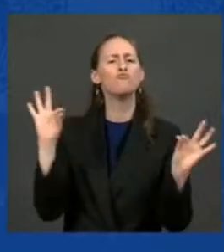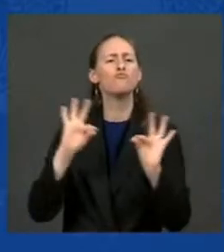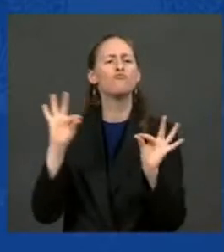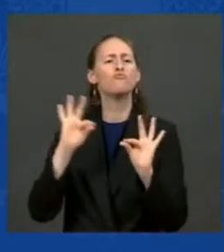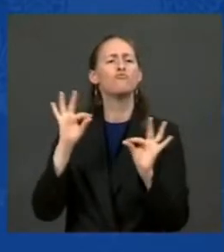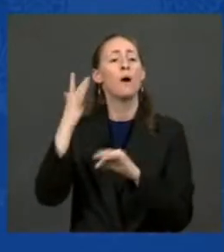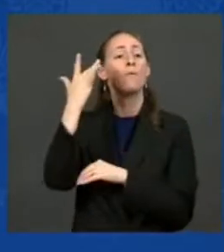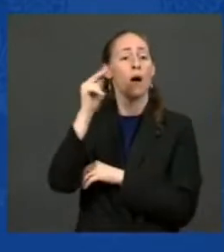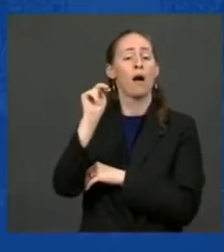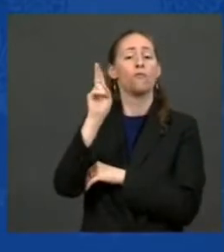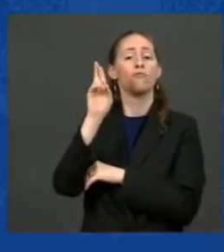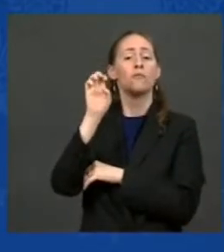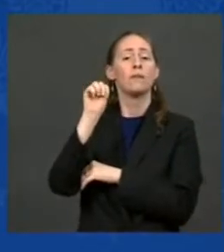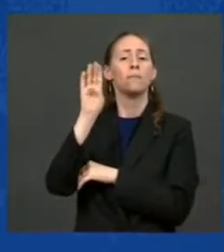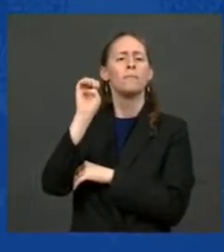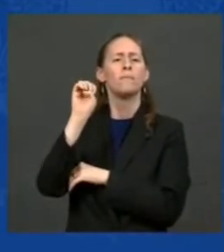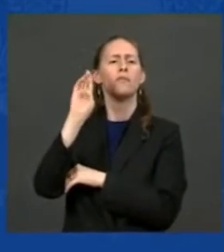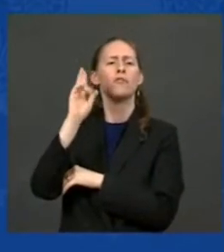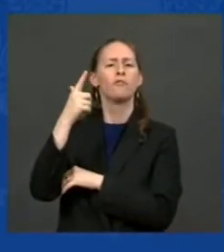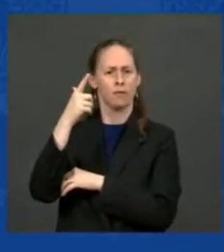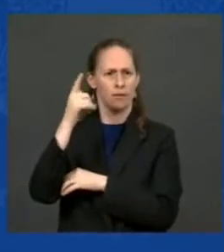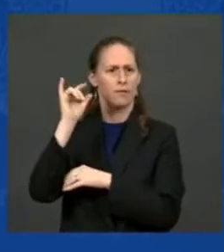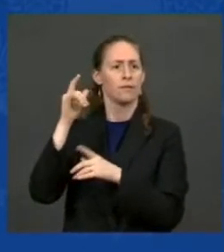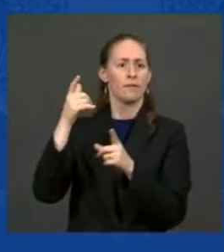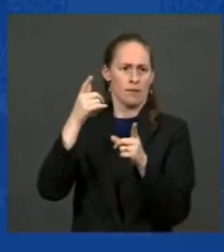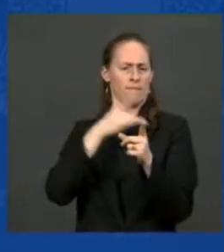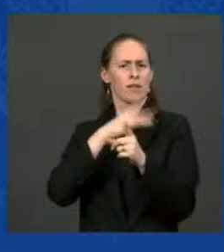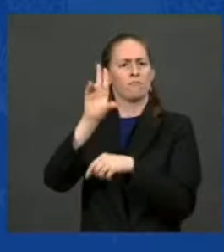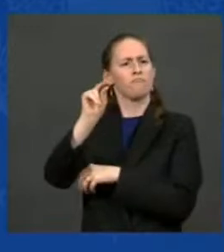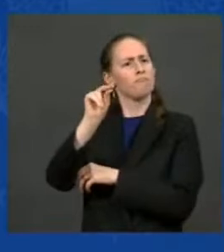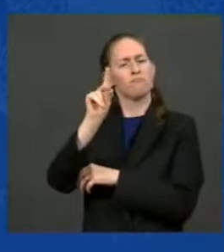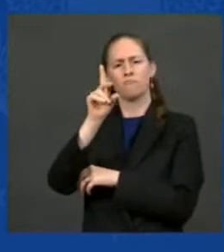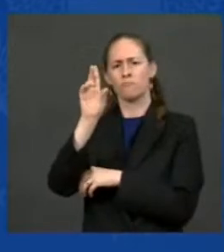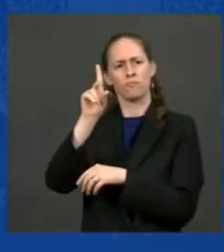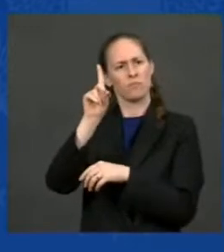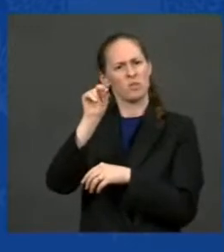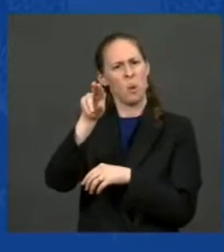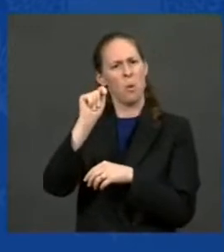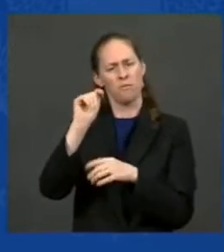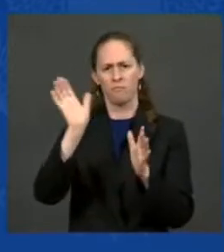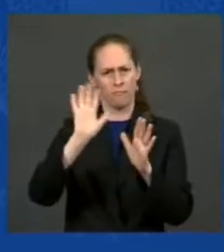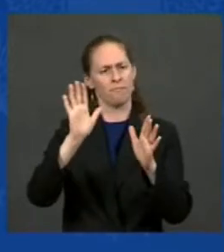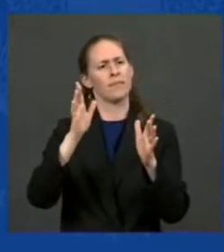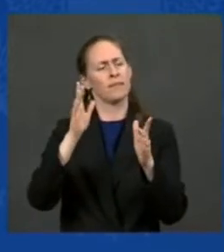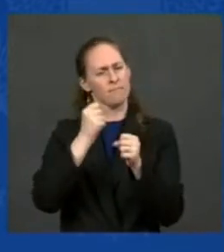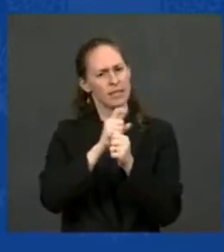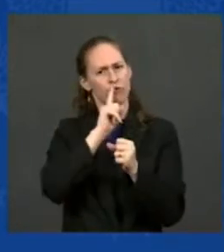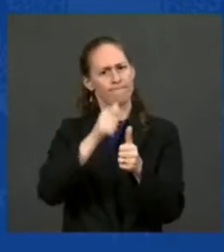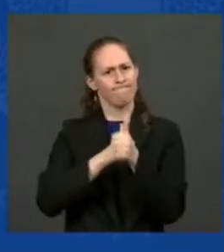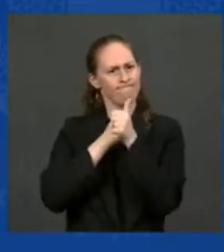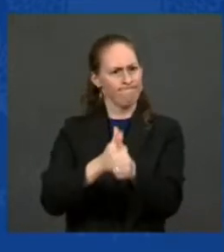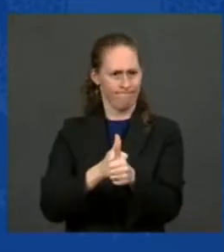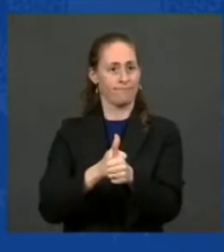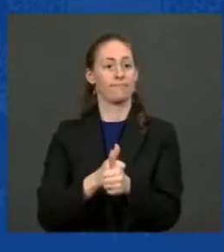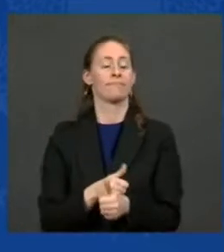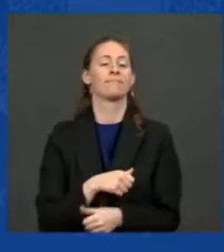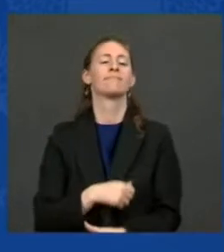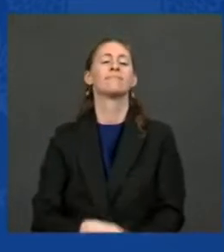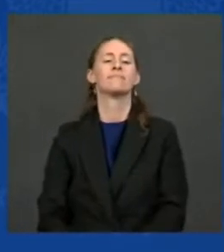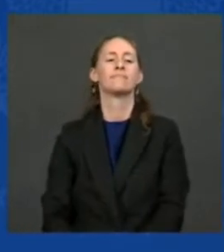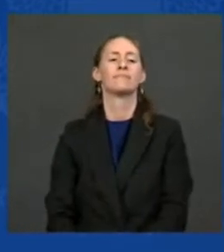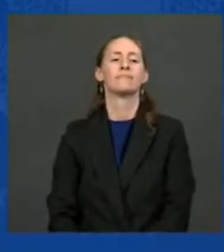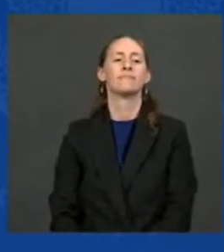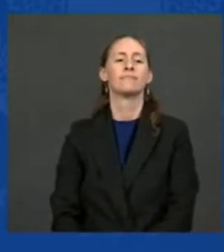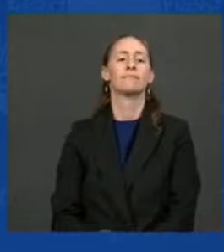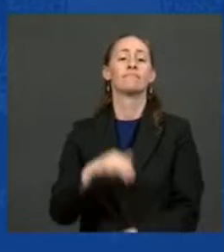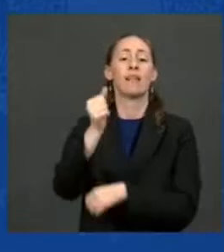laws that gave them permission in their minds to do what they did. Prior to his death in April of 1945, Franklin Roosevelt,